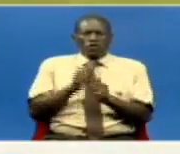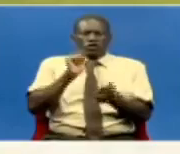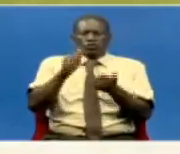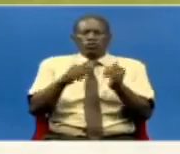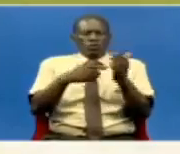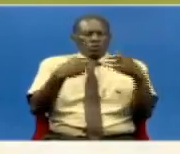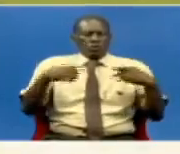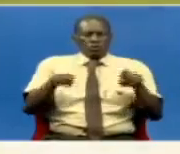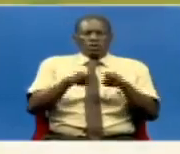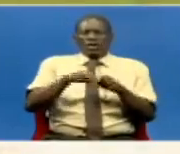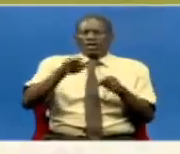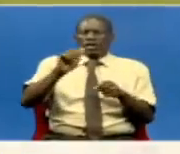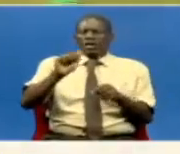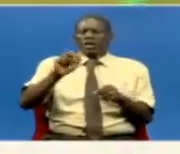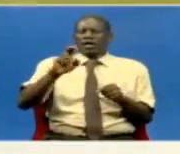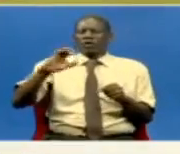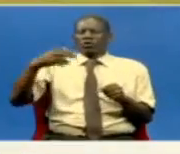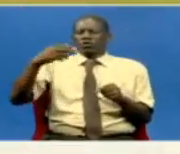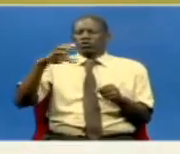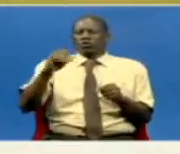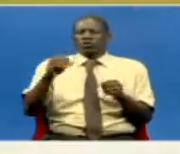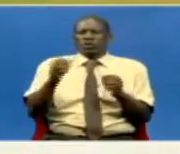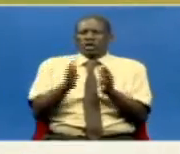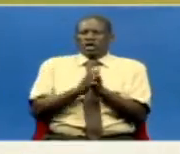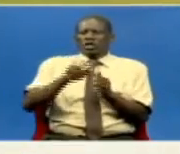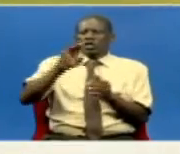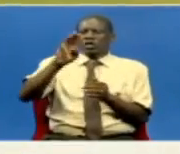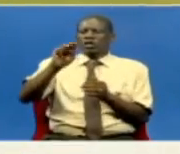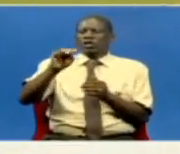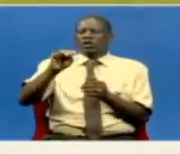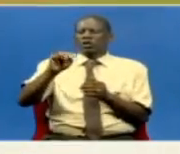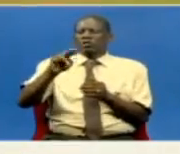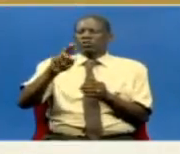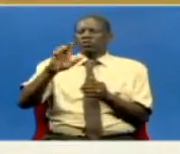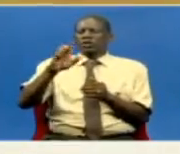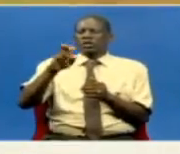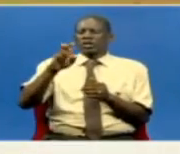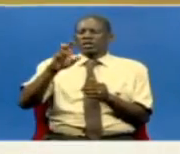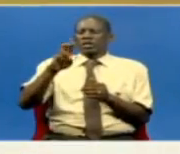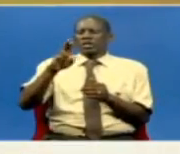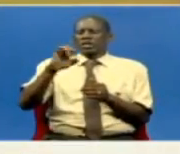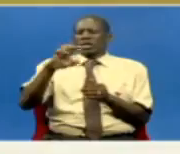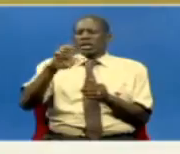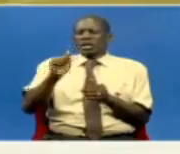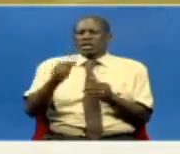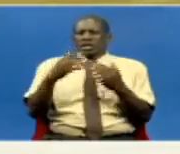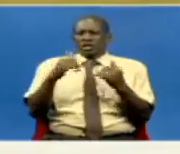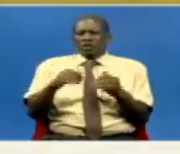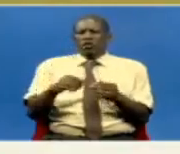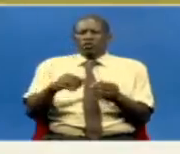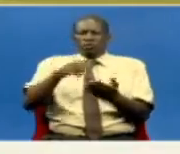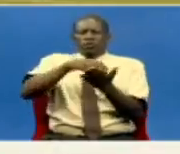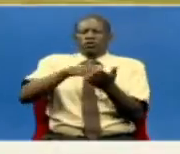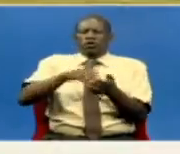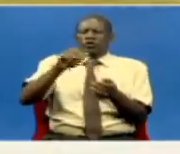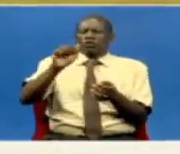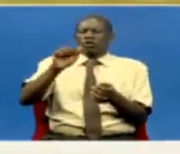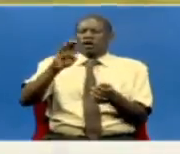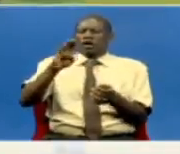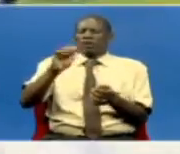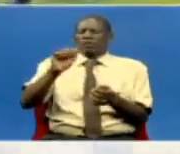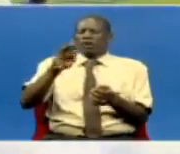People like Arocho, Murila and others. And with the coming to position of Ababu Namwamba, whom I've talked